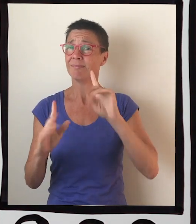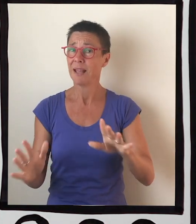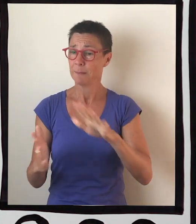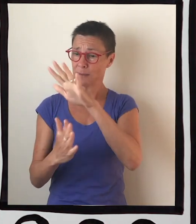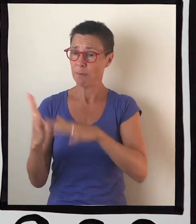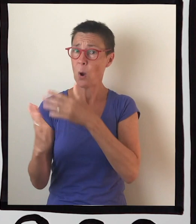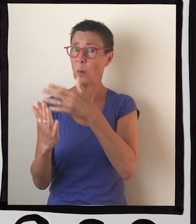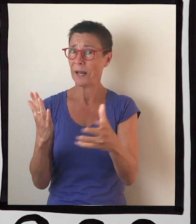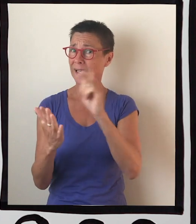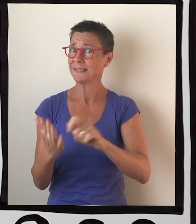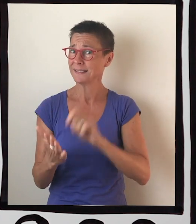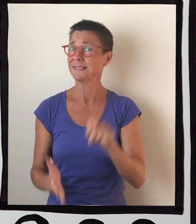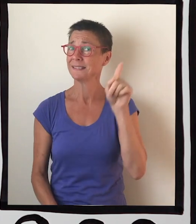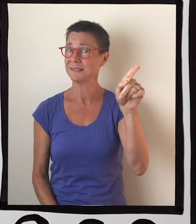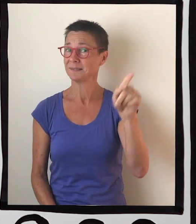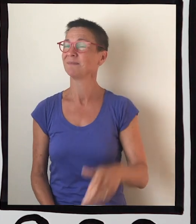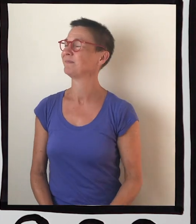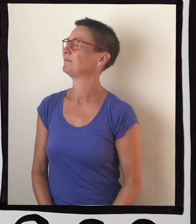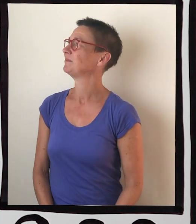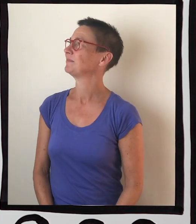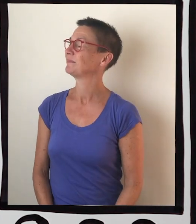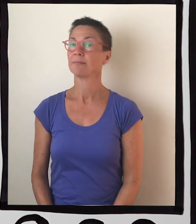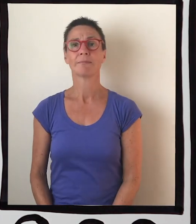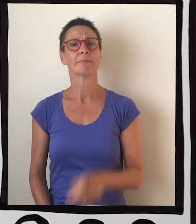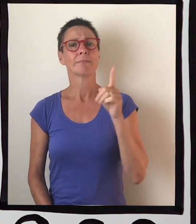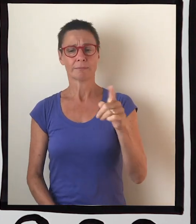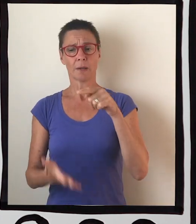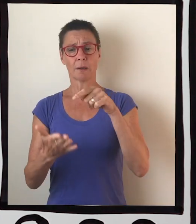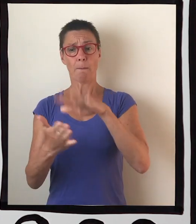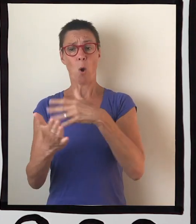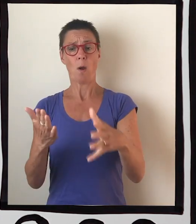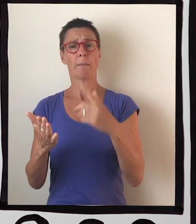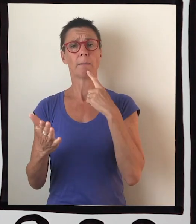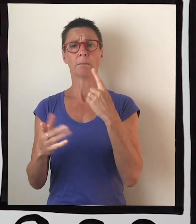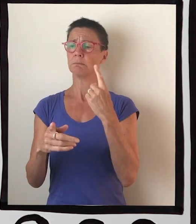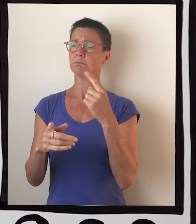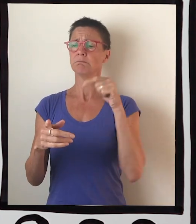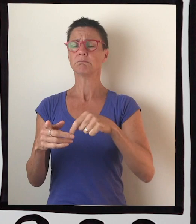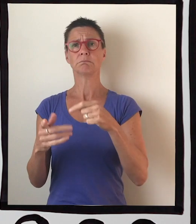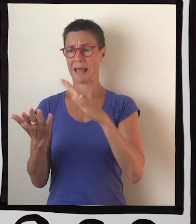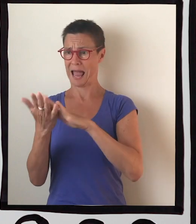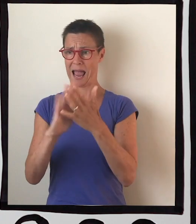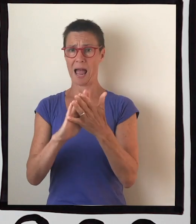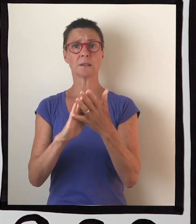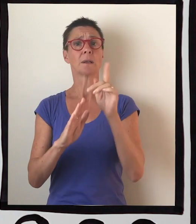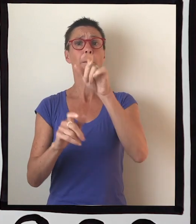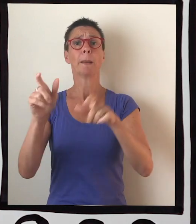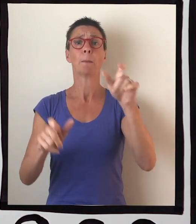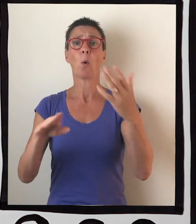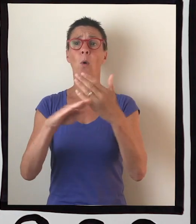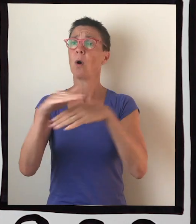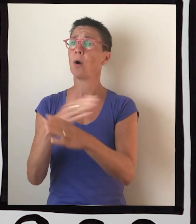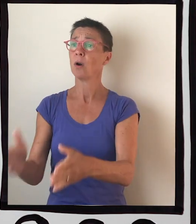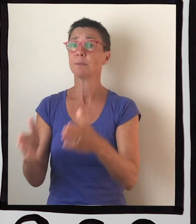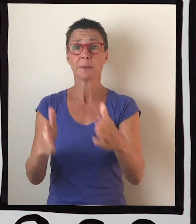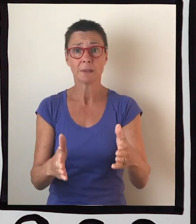Yeah, Michael Rosen is a very famous poet. And he wrote this poem all about the hands